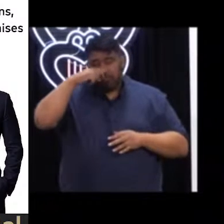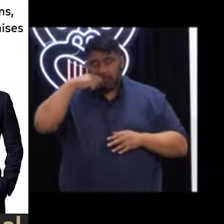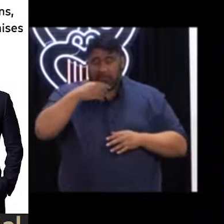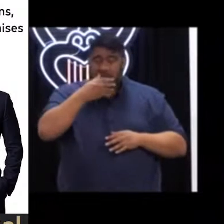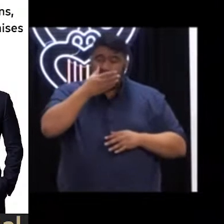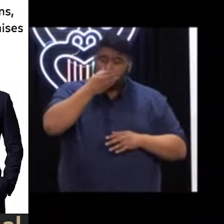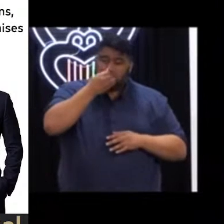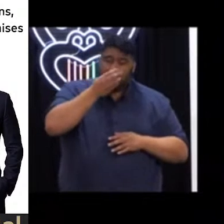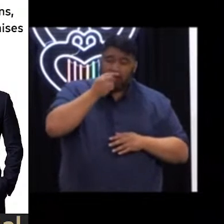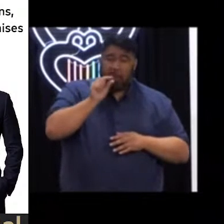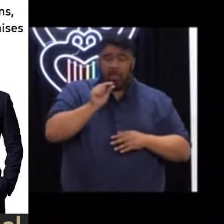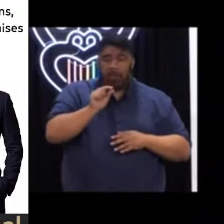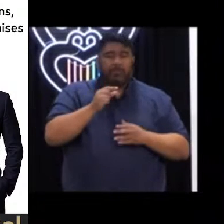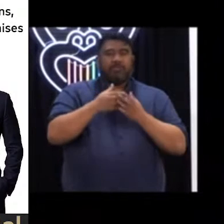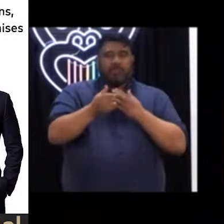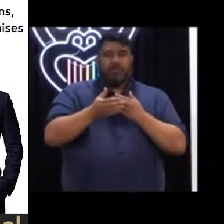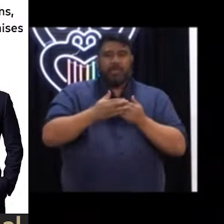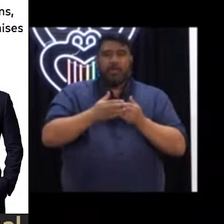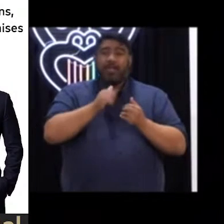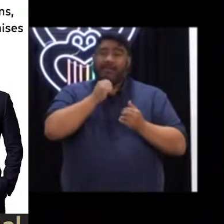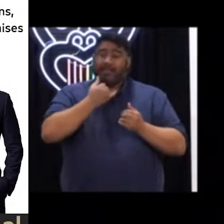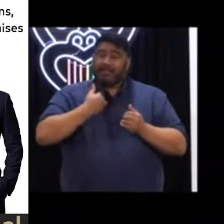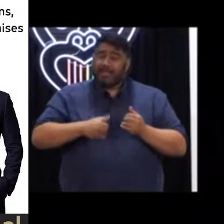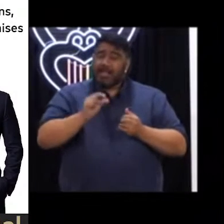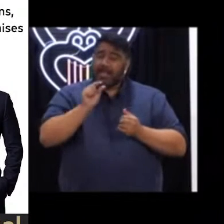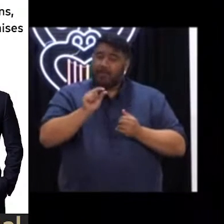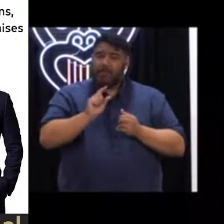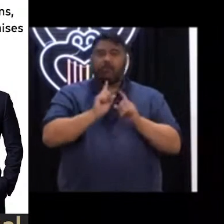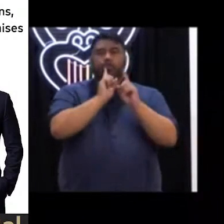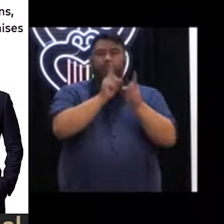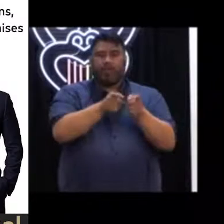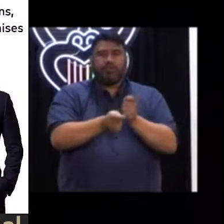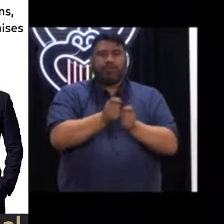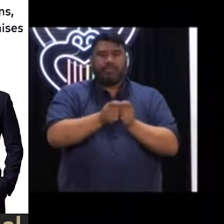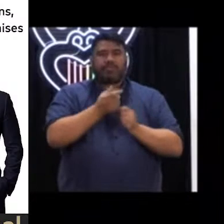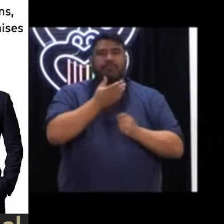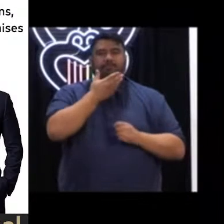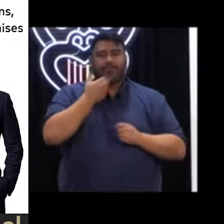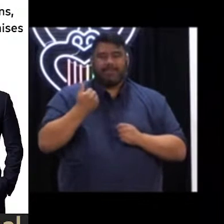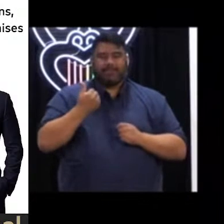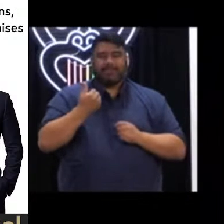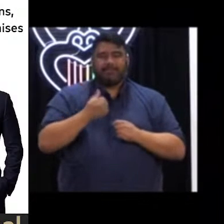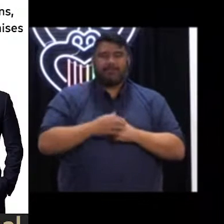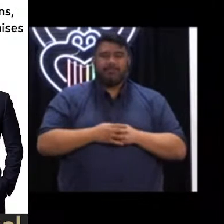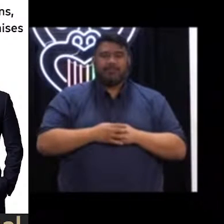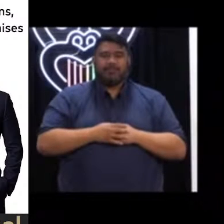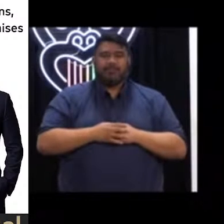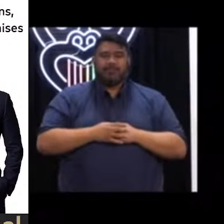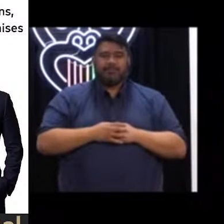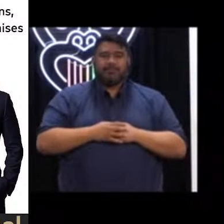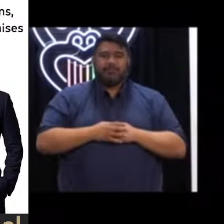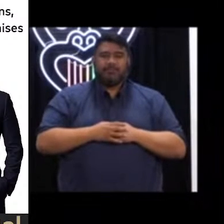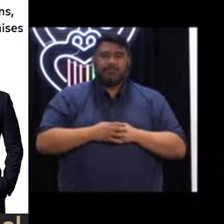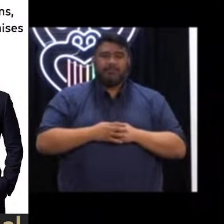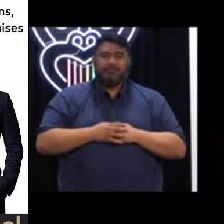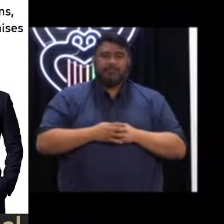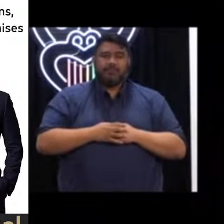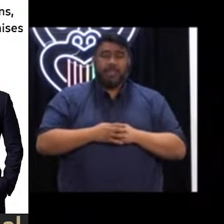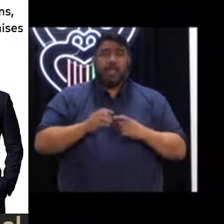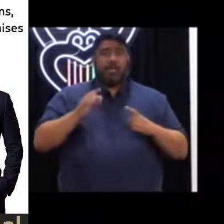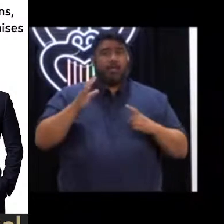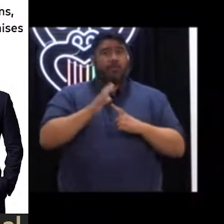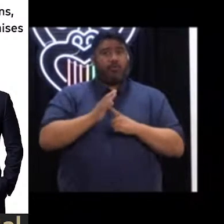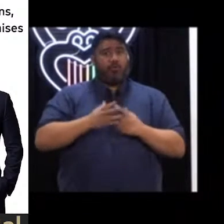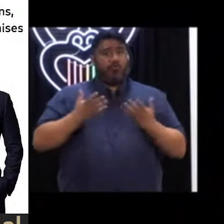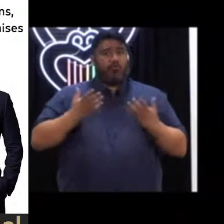testing. The latest data on influenza-like illness from ESR shows very low rates in the community, so it is particularly important